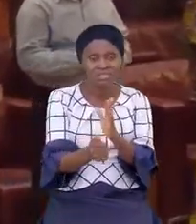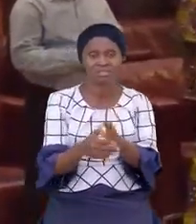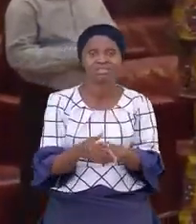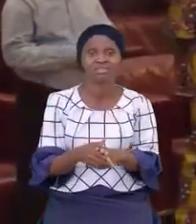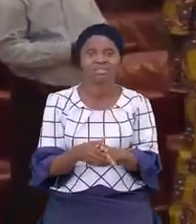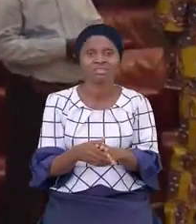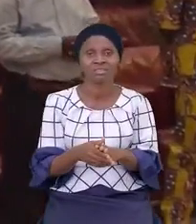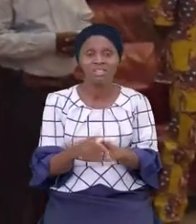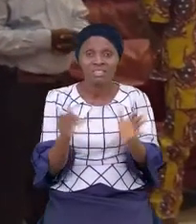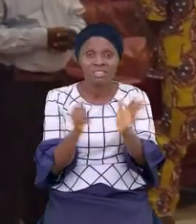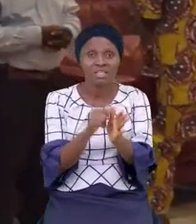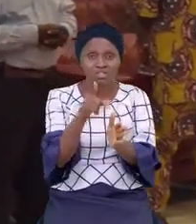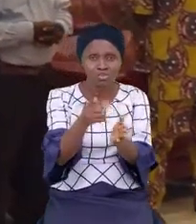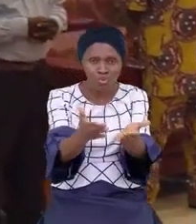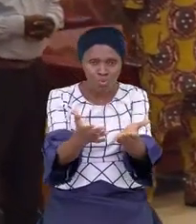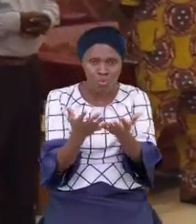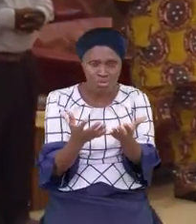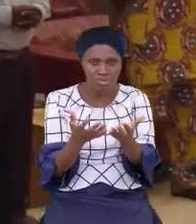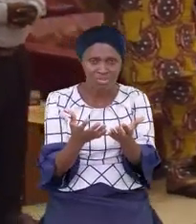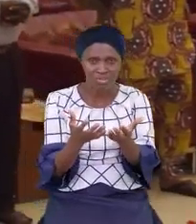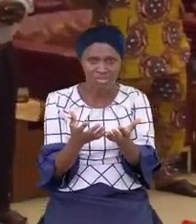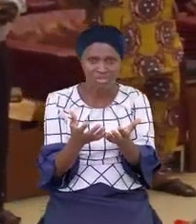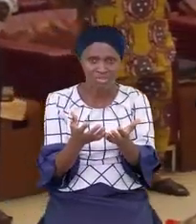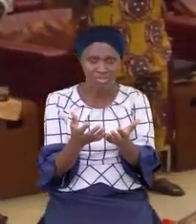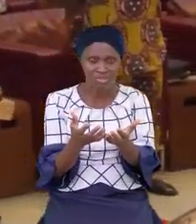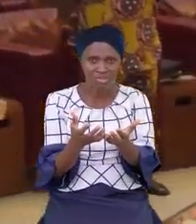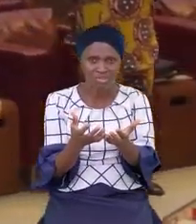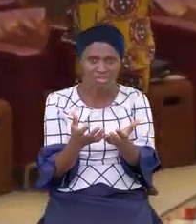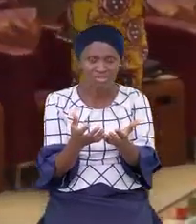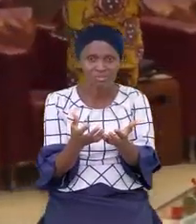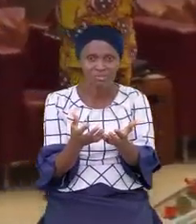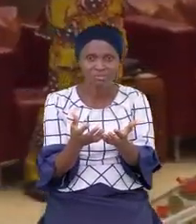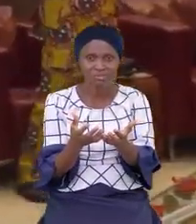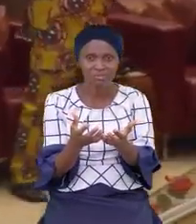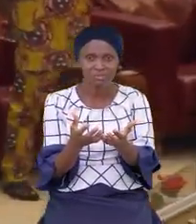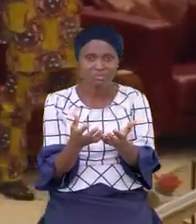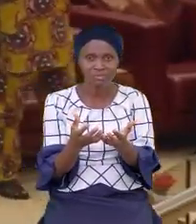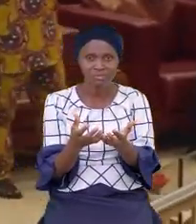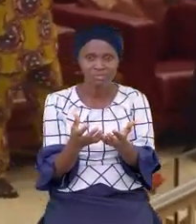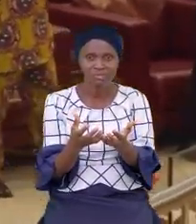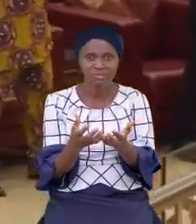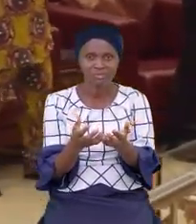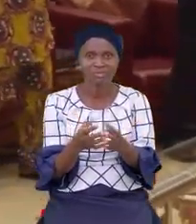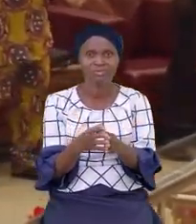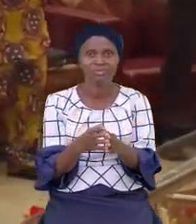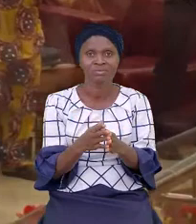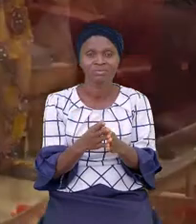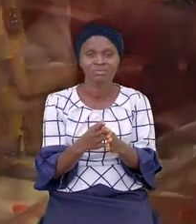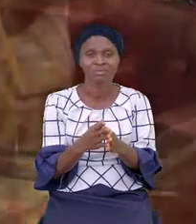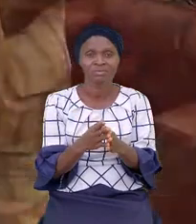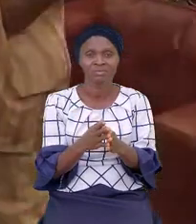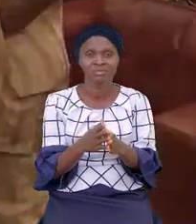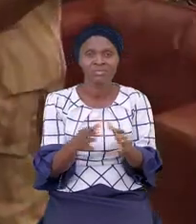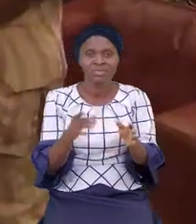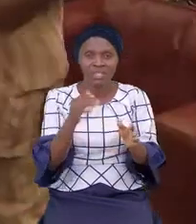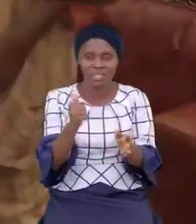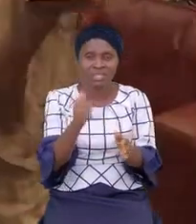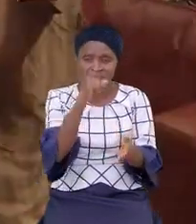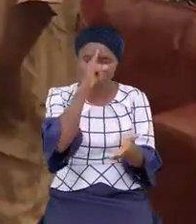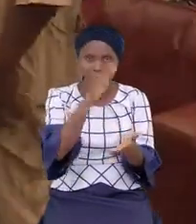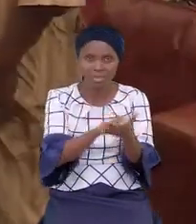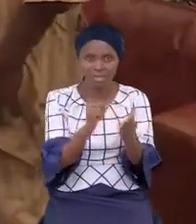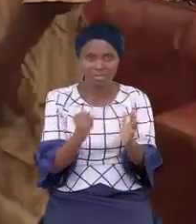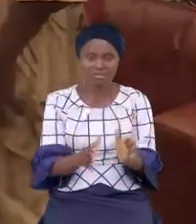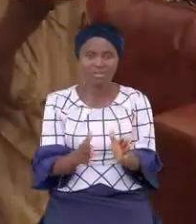that you want to be who the word has painted a believer can be.